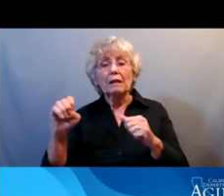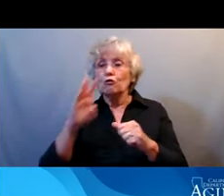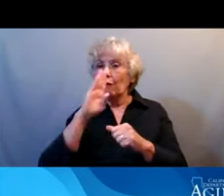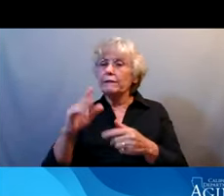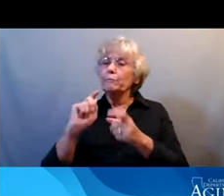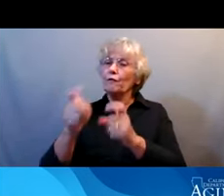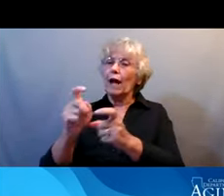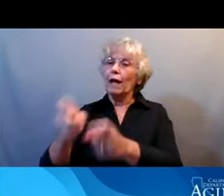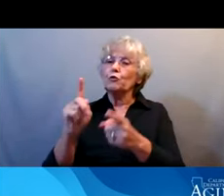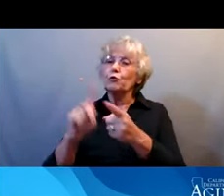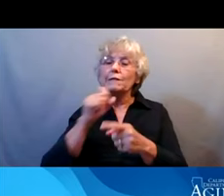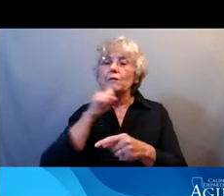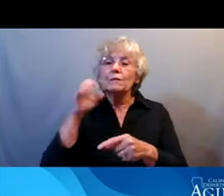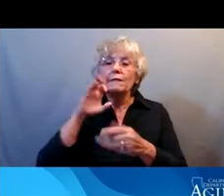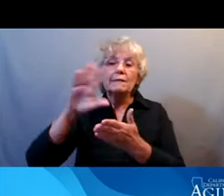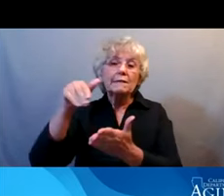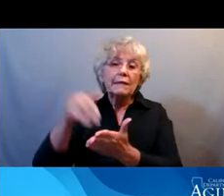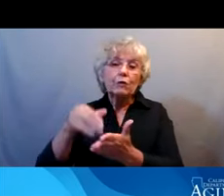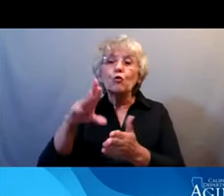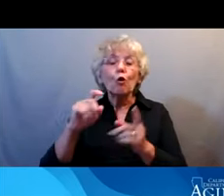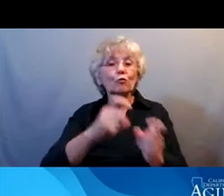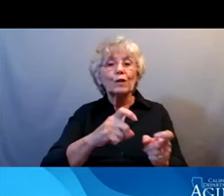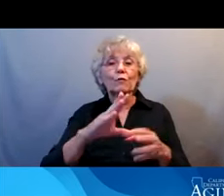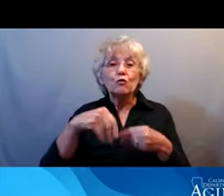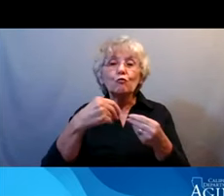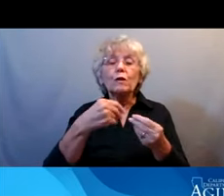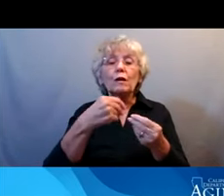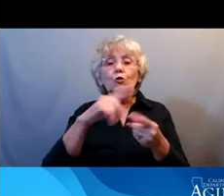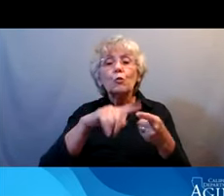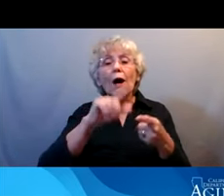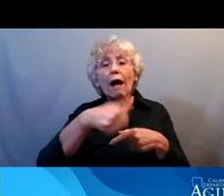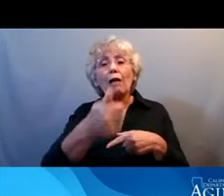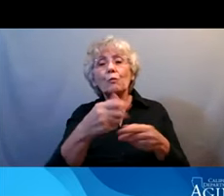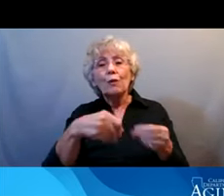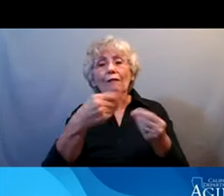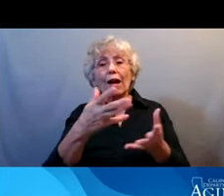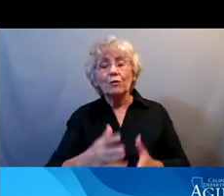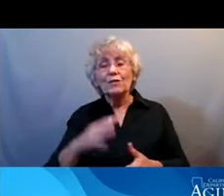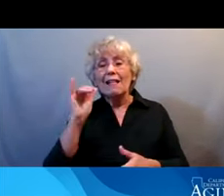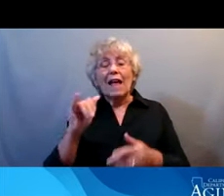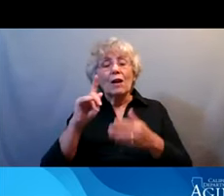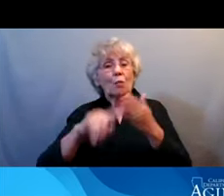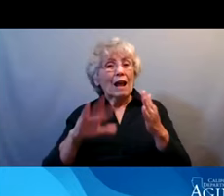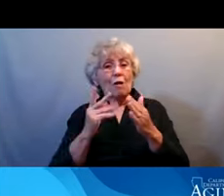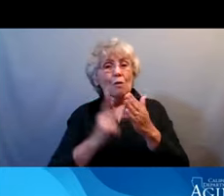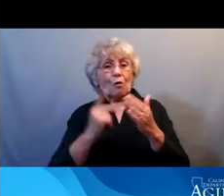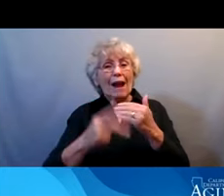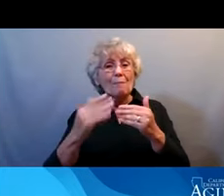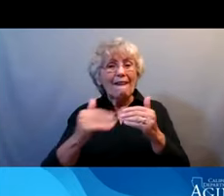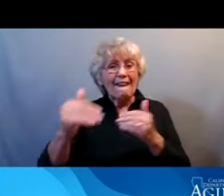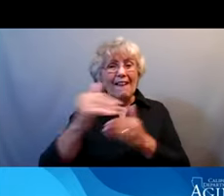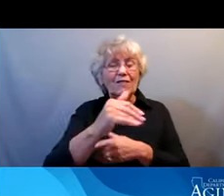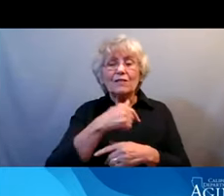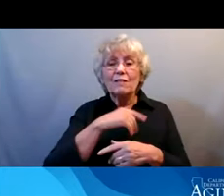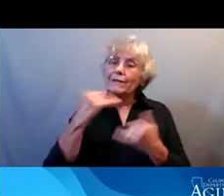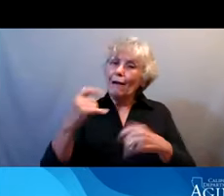centers or direct to other providers. So that's really the creative program design that's ahead of us. Of course, the clock is ticking and we want to get the